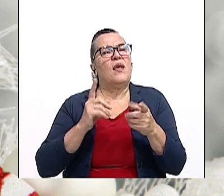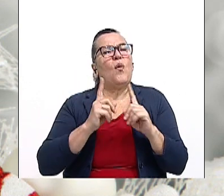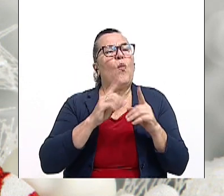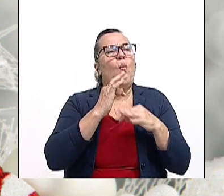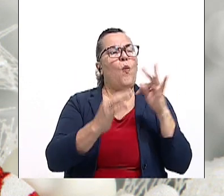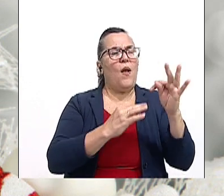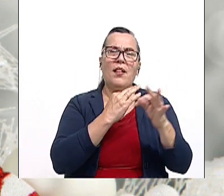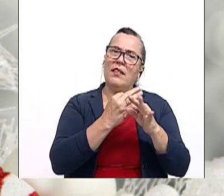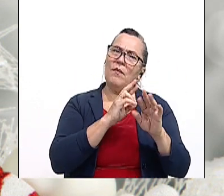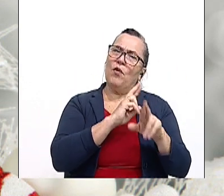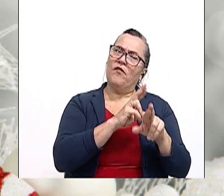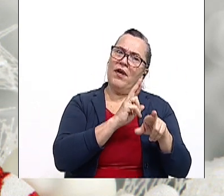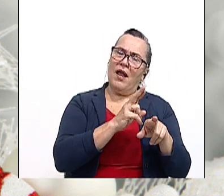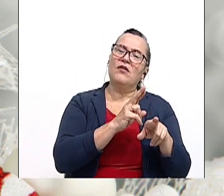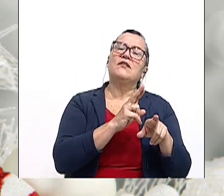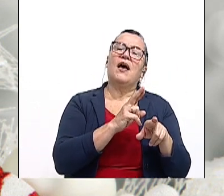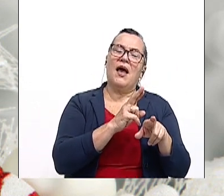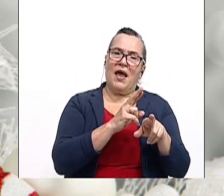gifts?